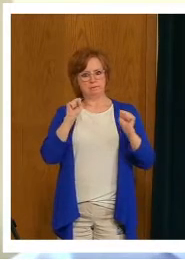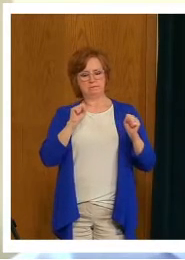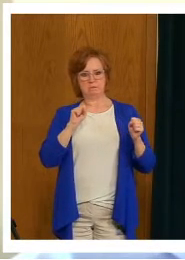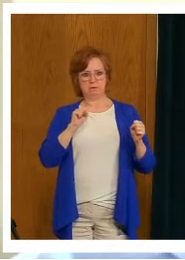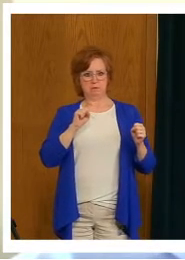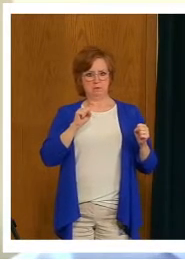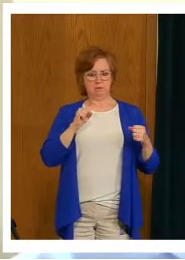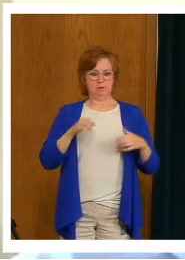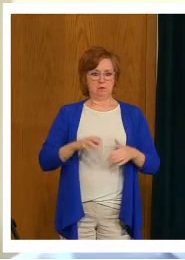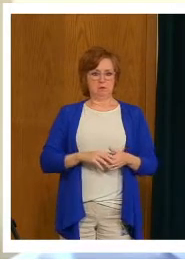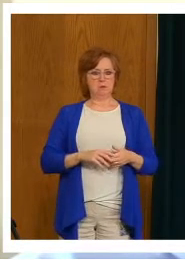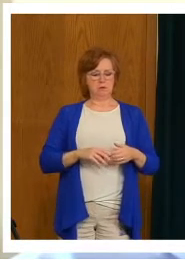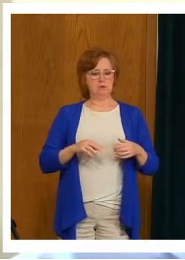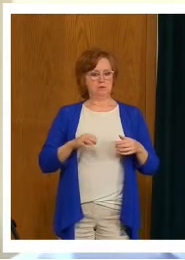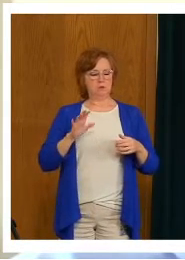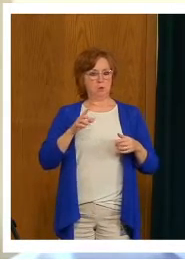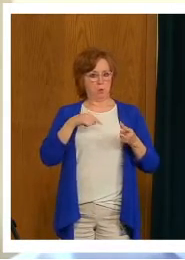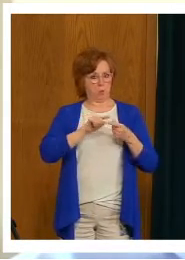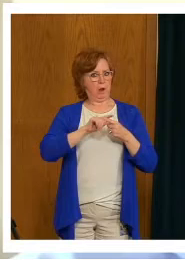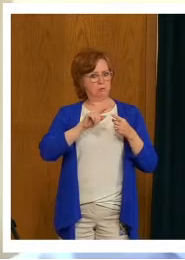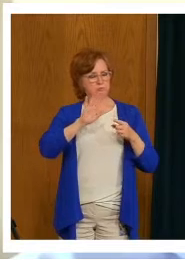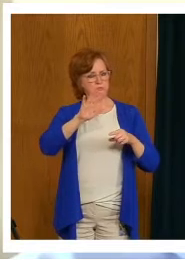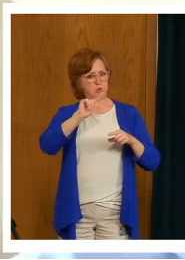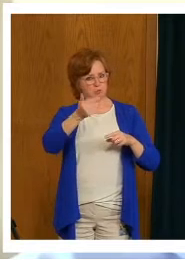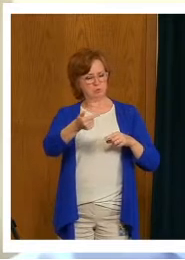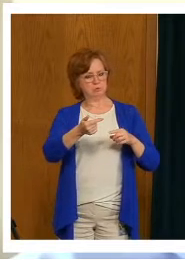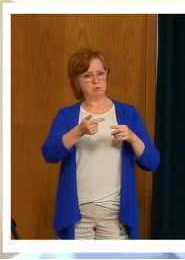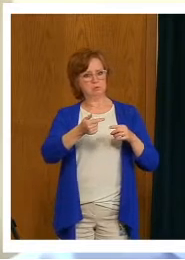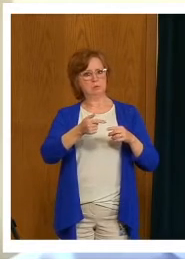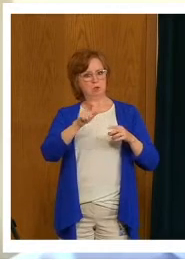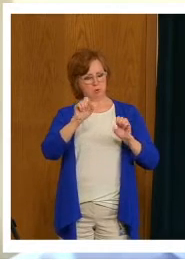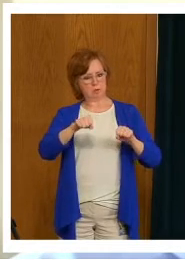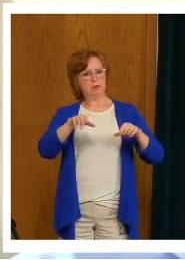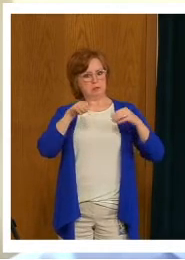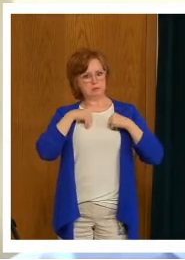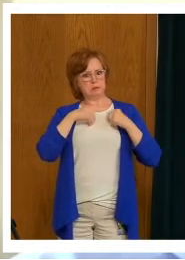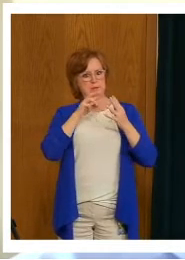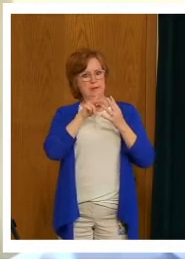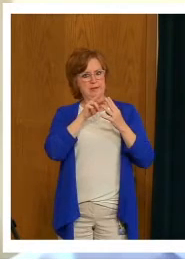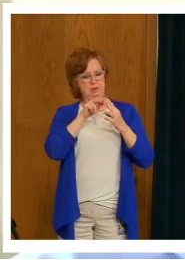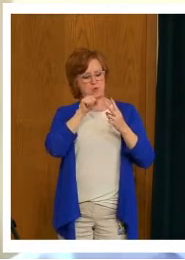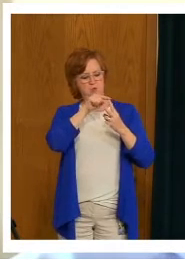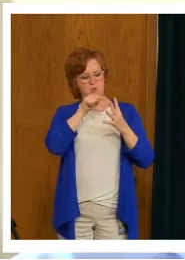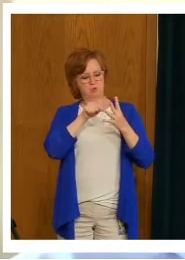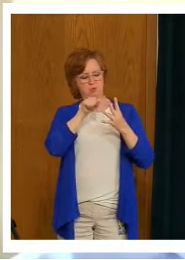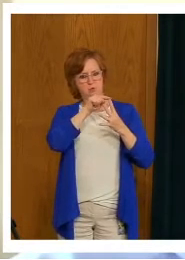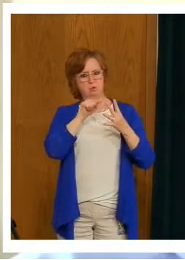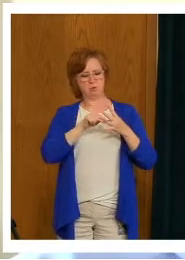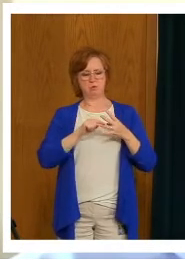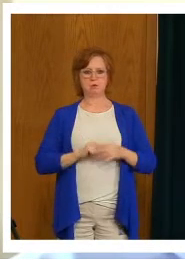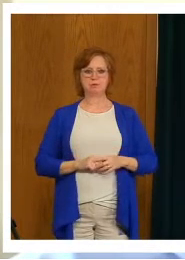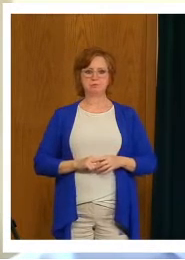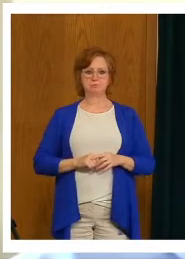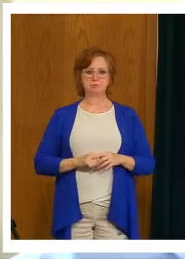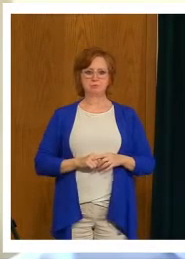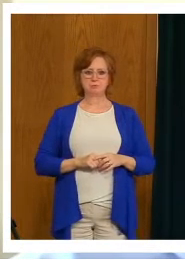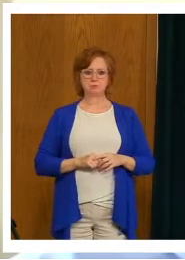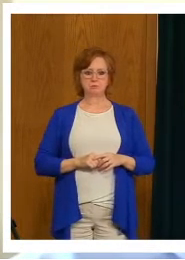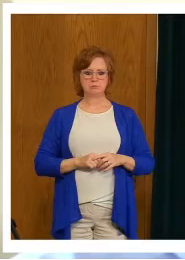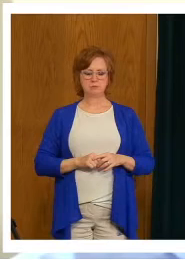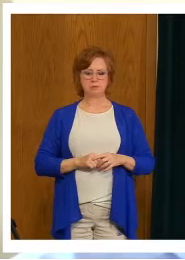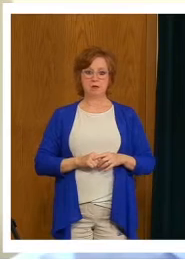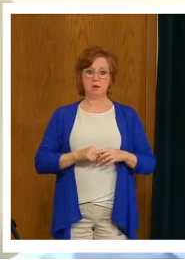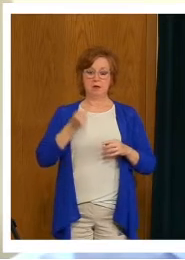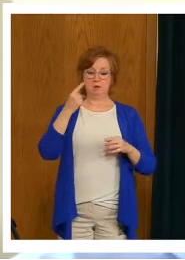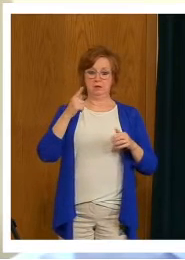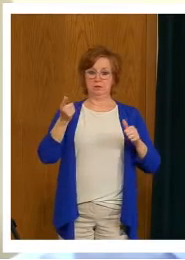overall, I think we have a clear roadmap to high uptake of first doses and then high uptake of second